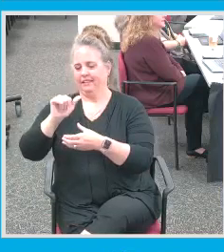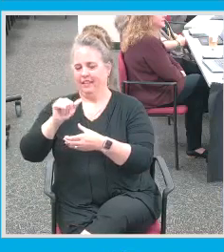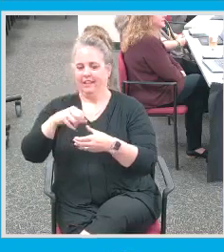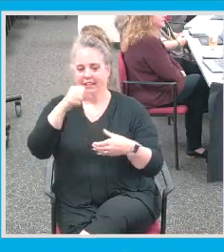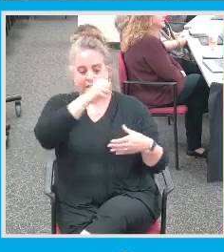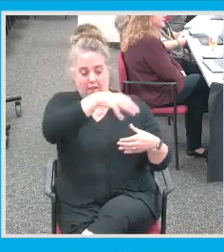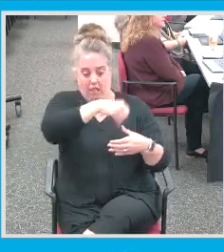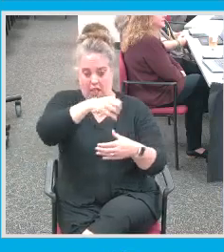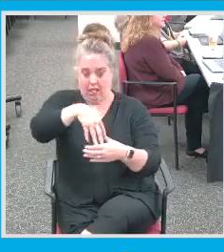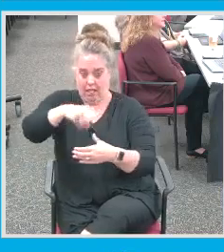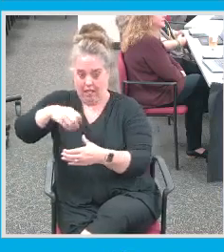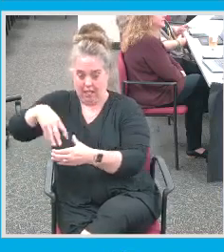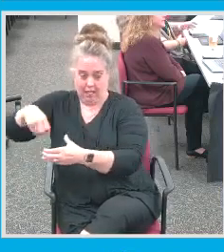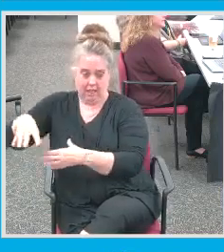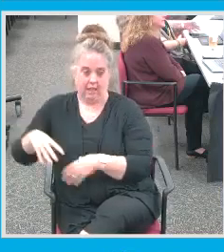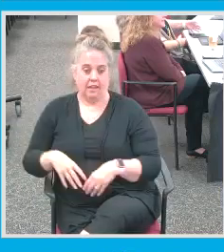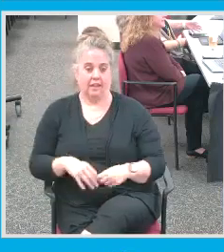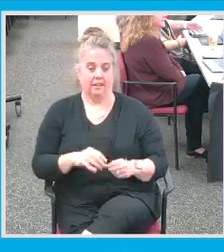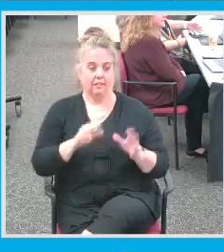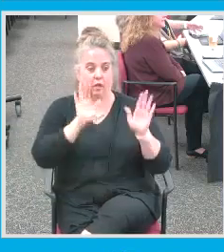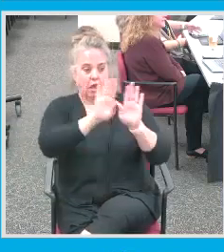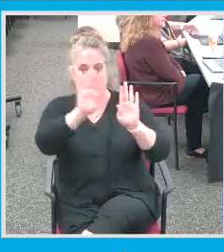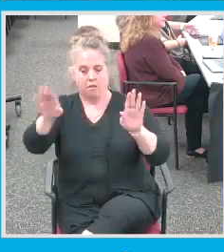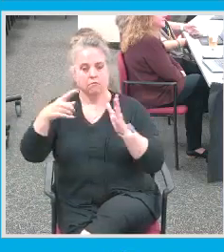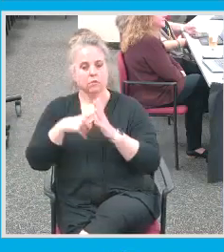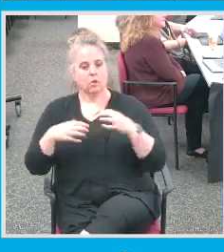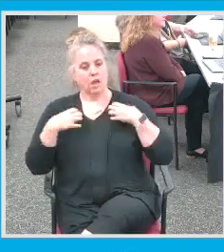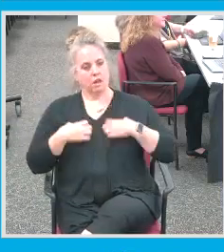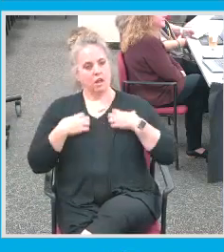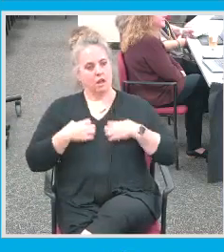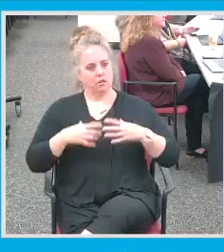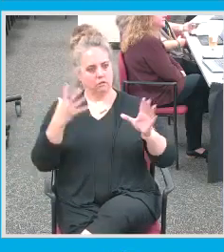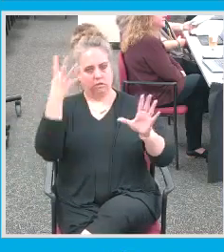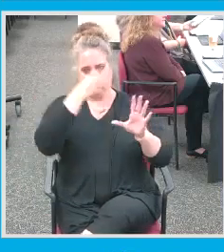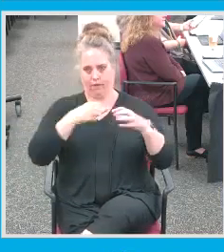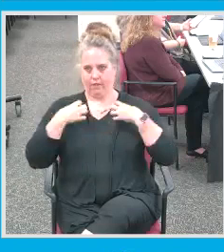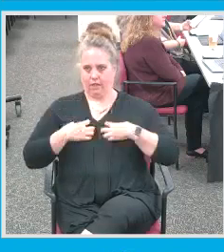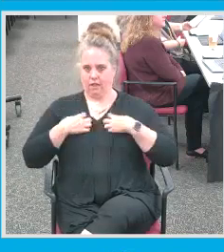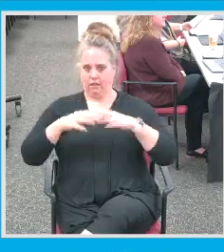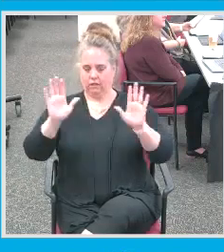about earlier, and it was good to see the ones that I know that are vaping kind of